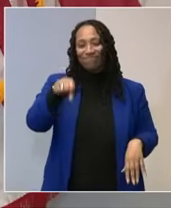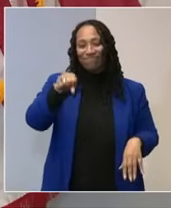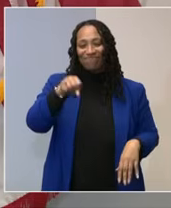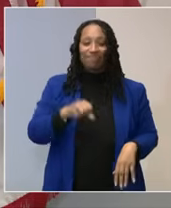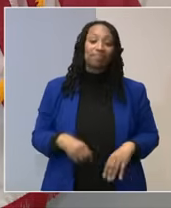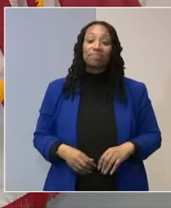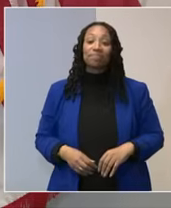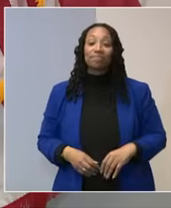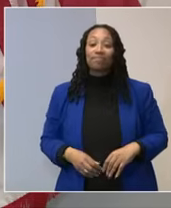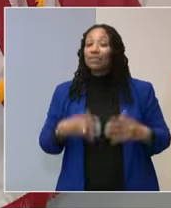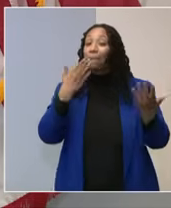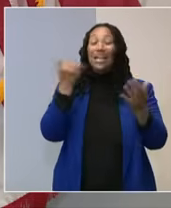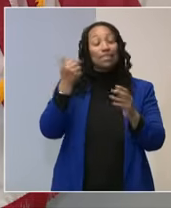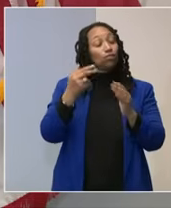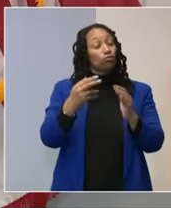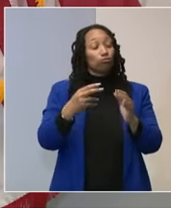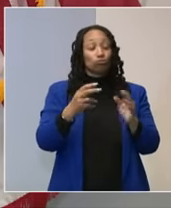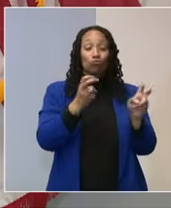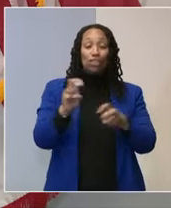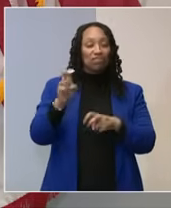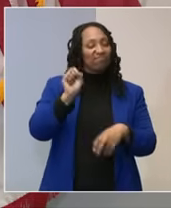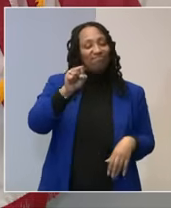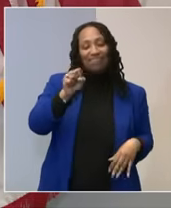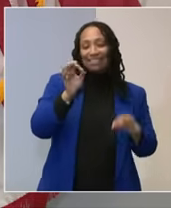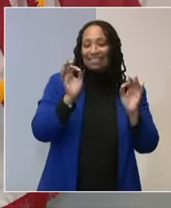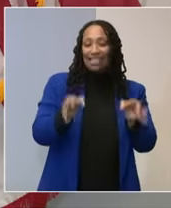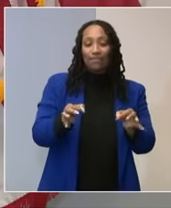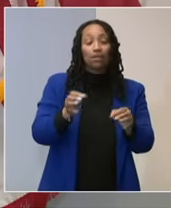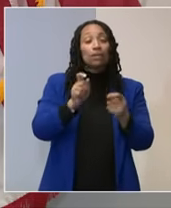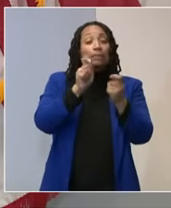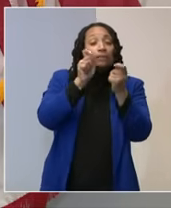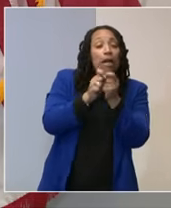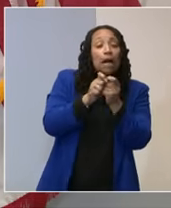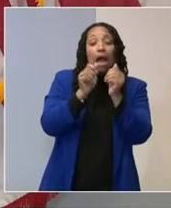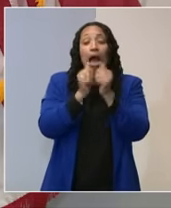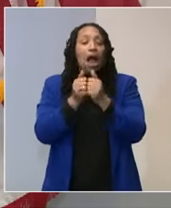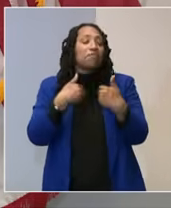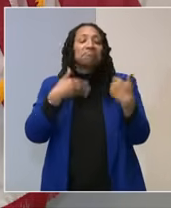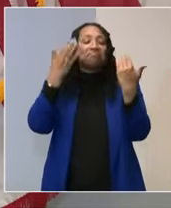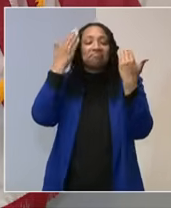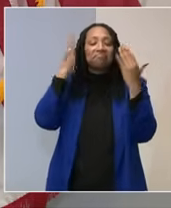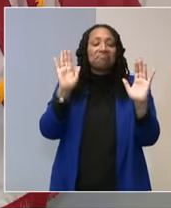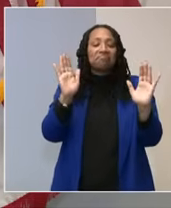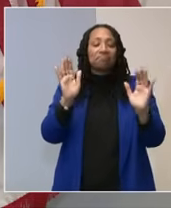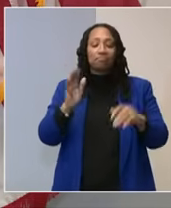know how exactly it will roll out, but I expect to deliver